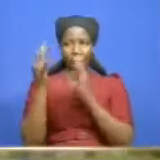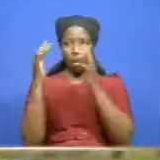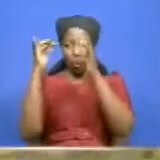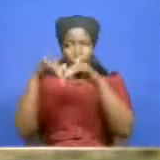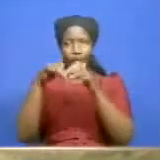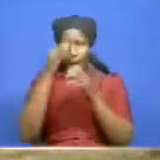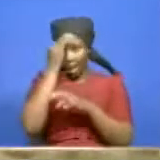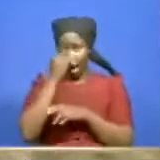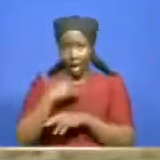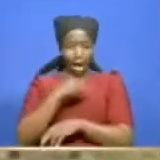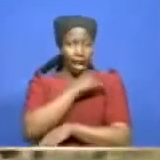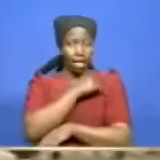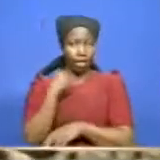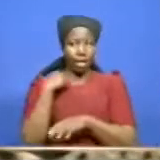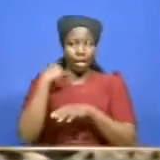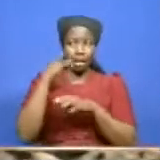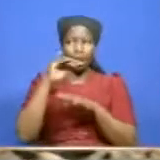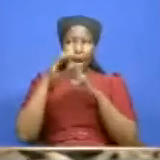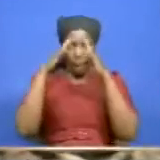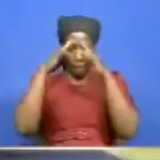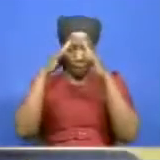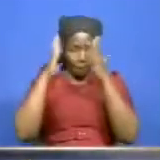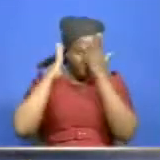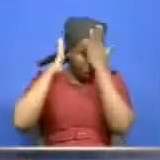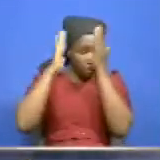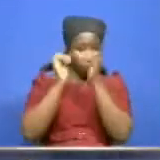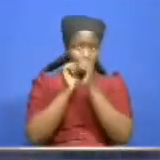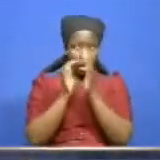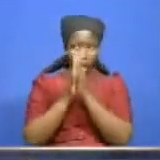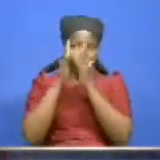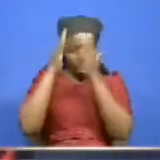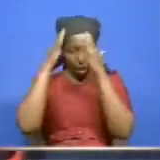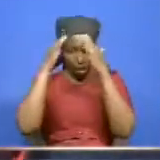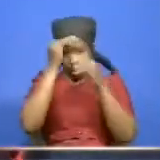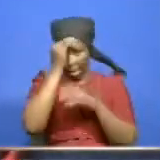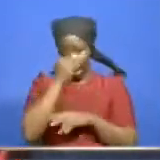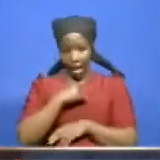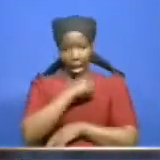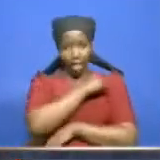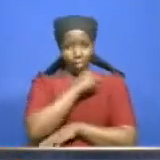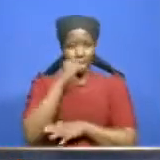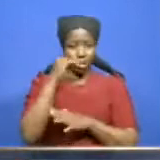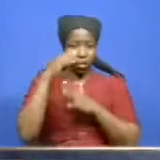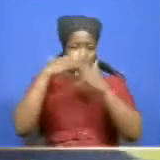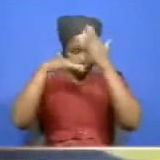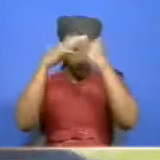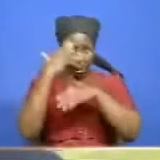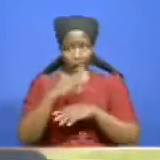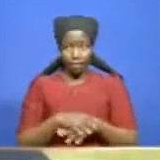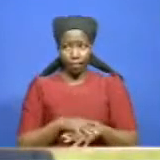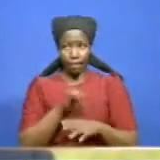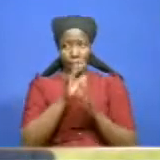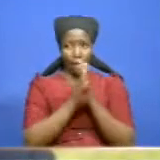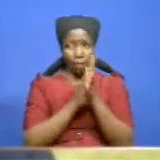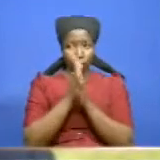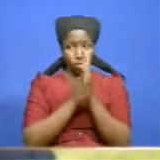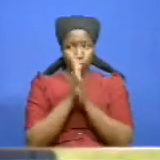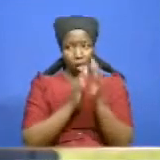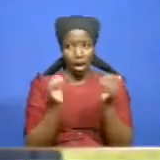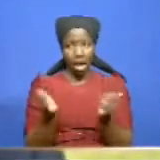Bishops KCCB and the Catholic University. The motivation is led by the students' needs,